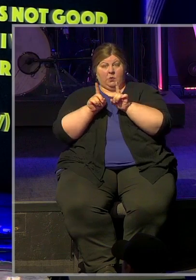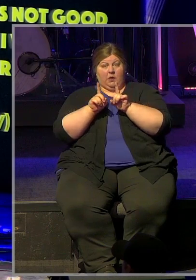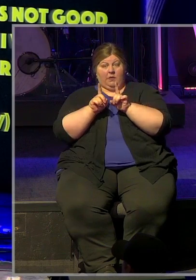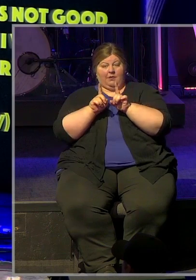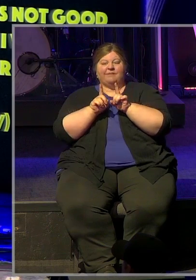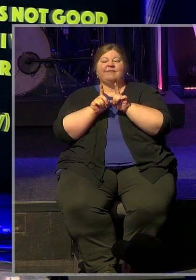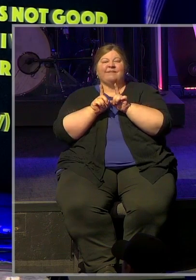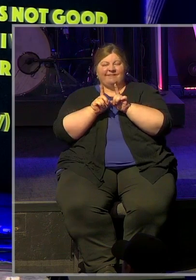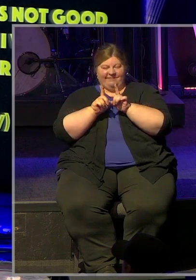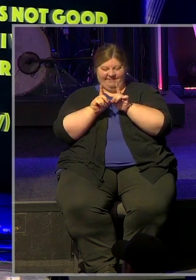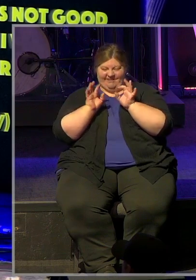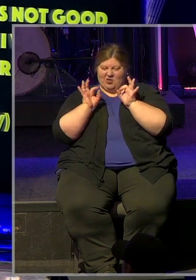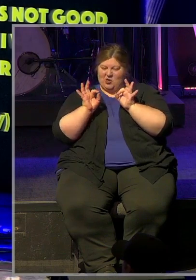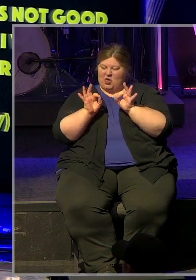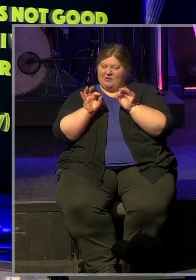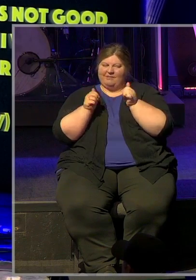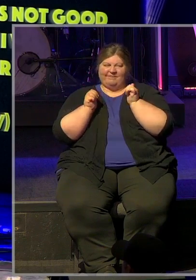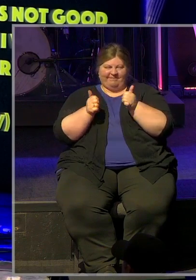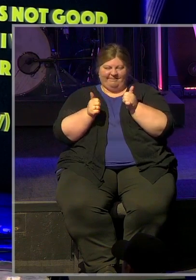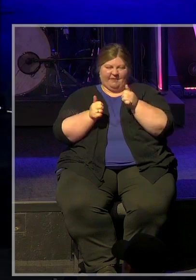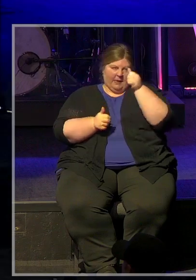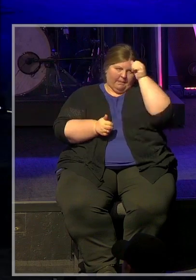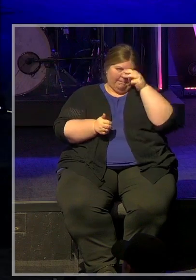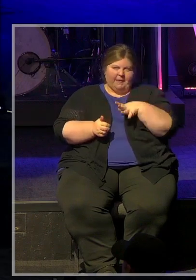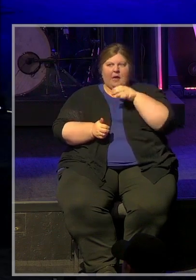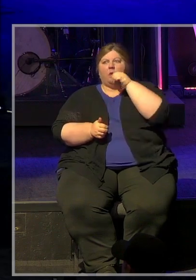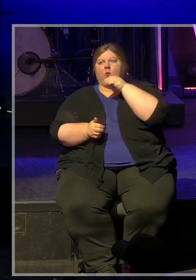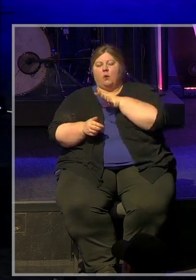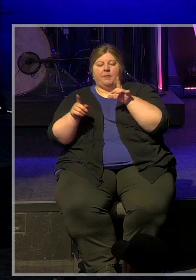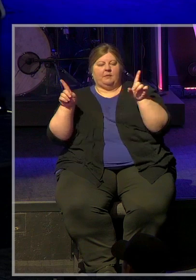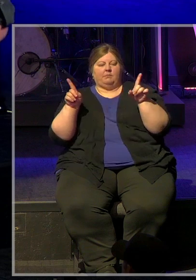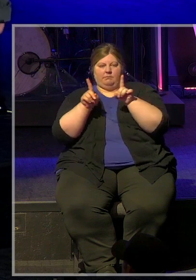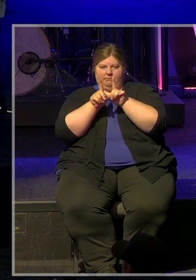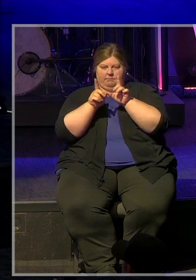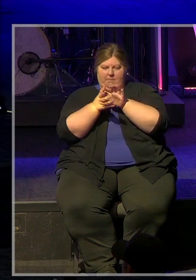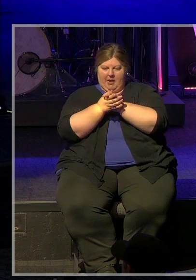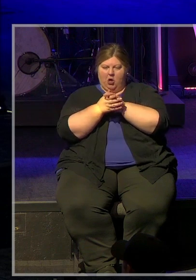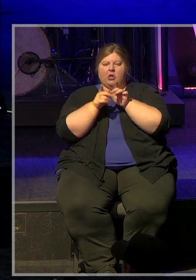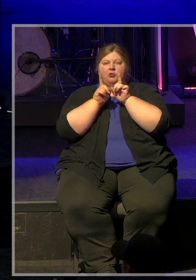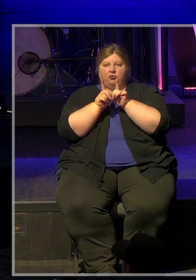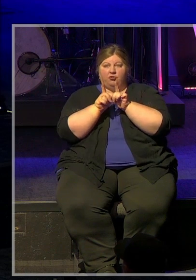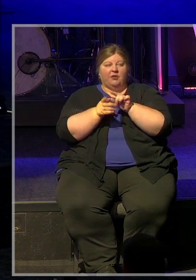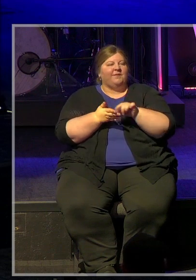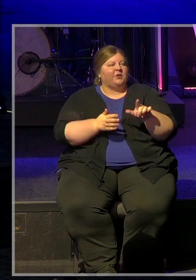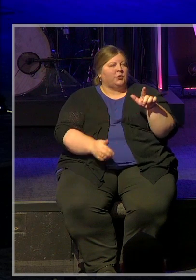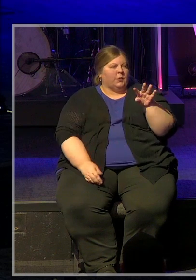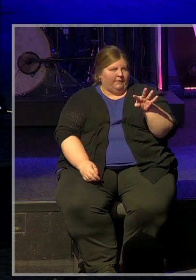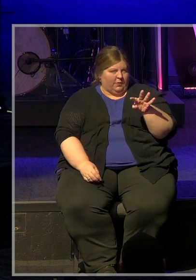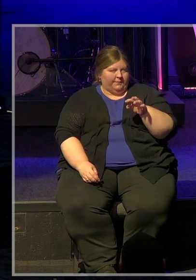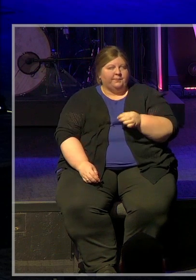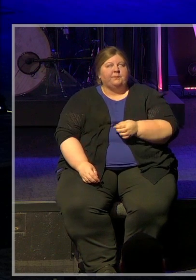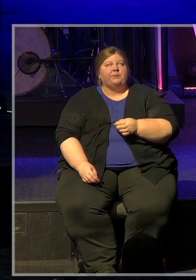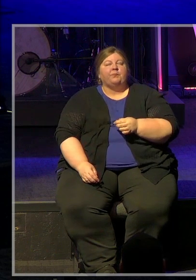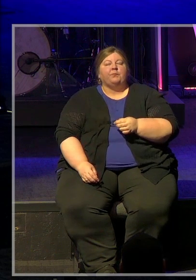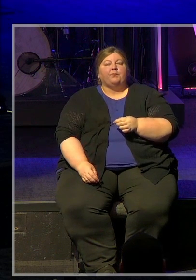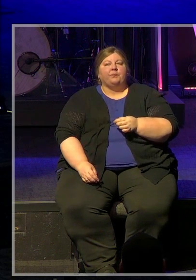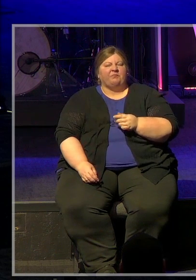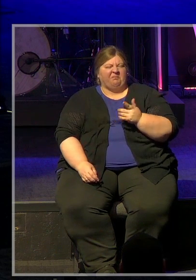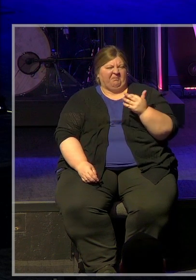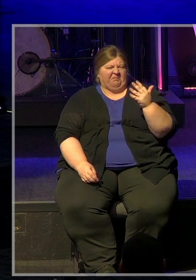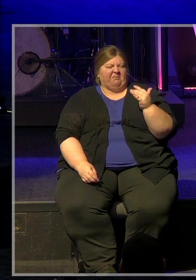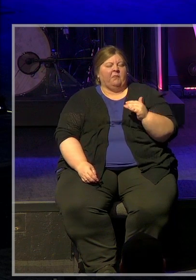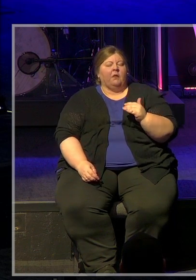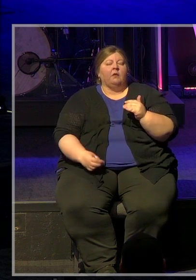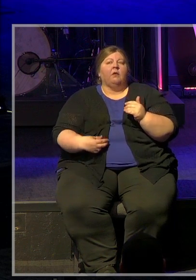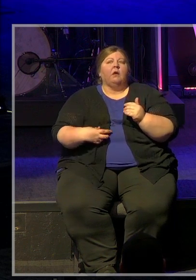good. This is good. Man and woman, wife, marriage, this is good. Look what it says in verse 24. Just a couple verses later. So